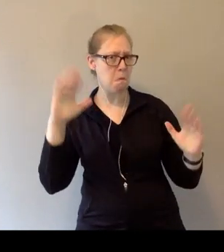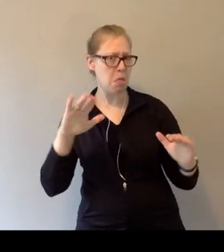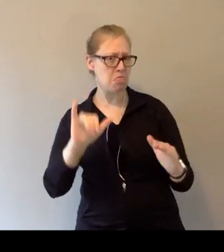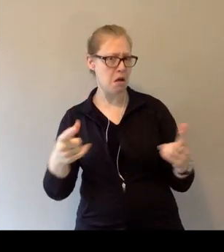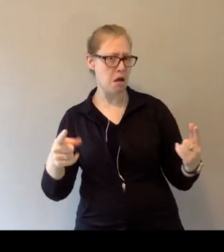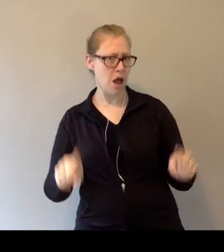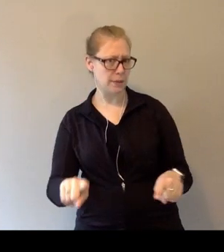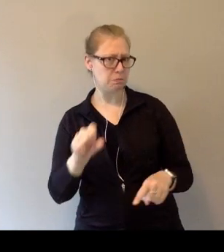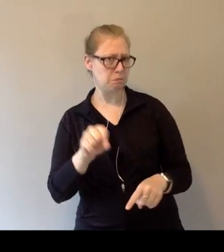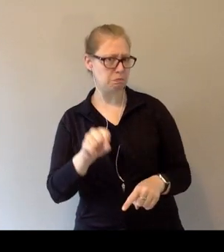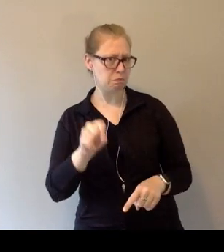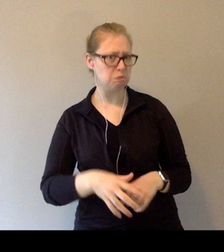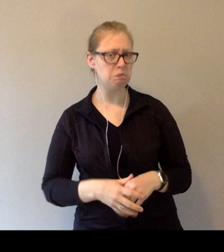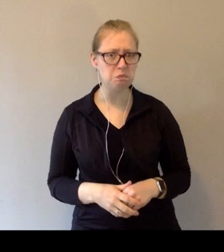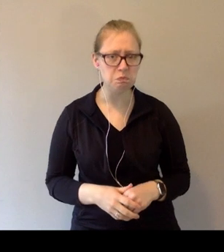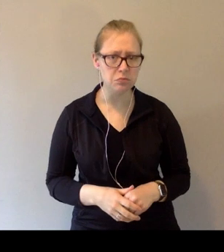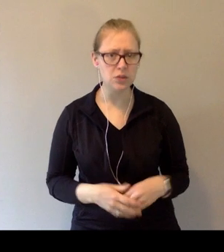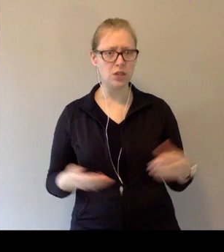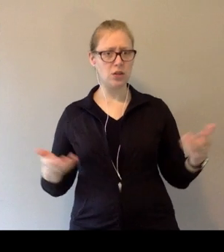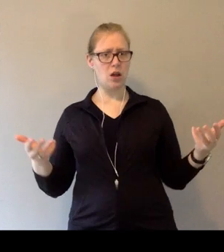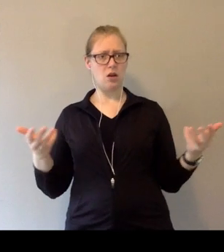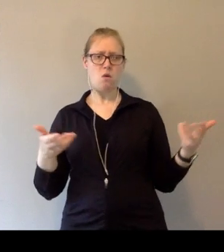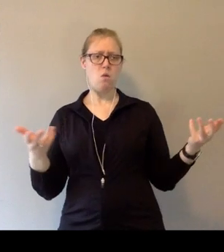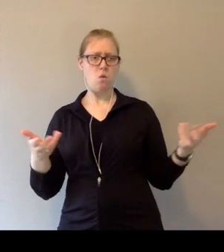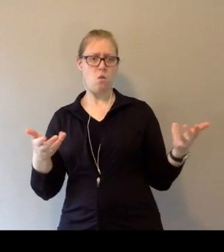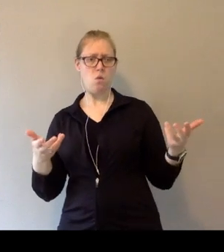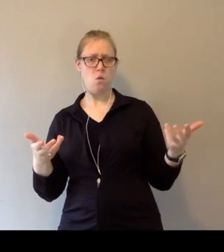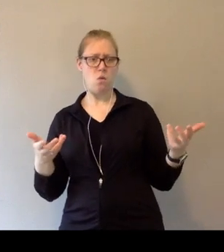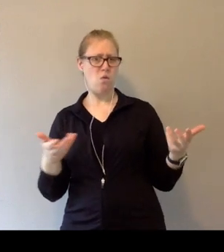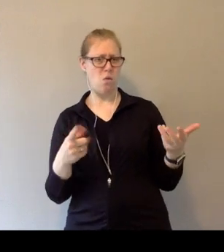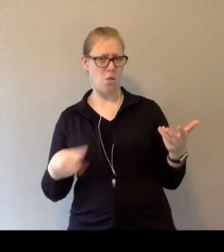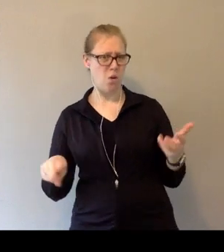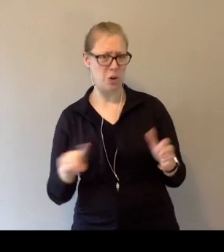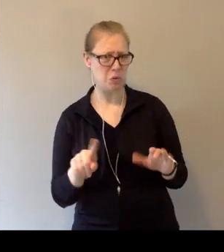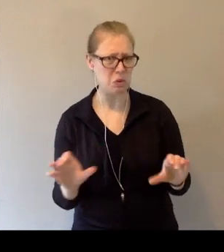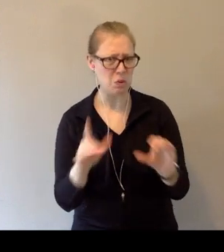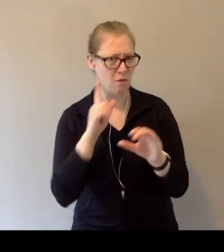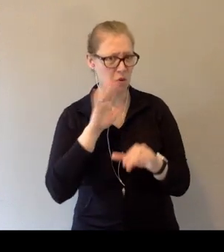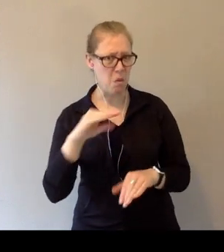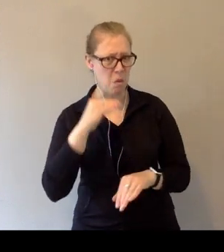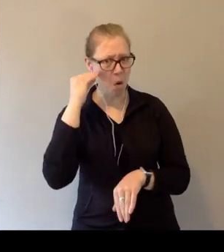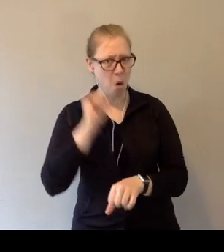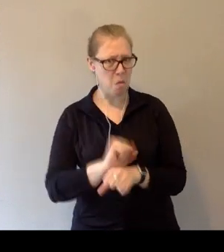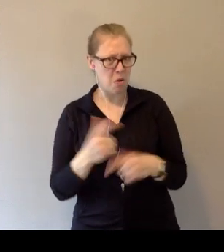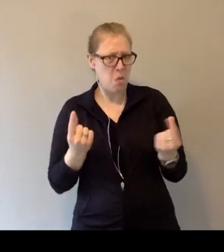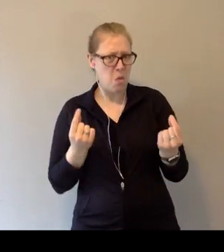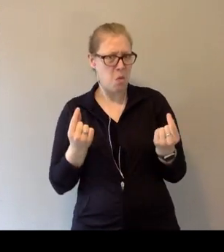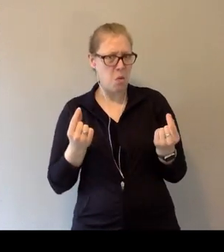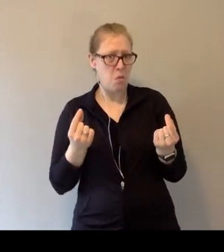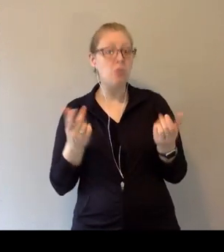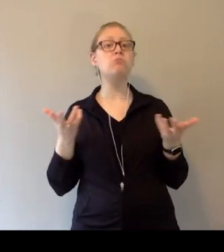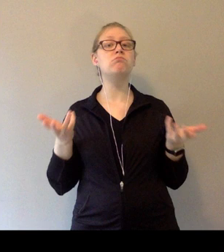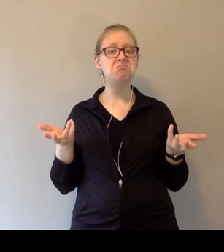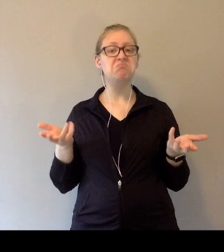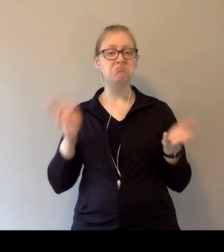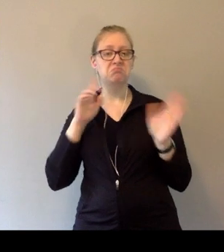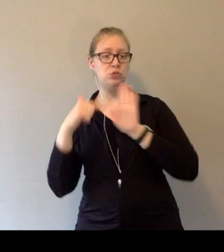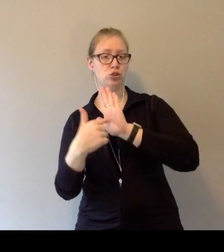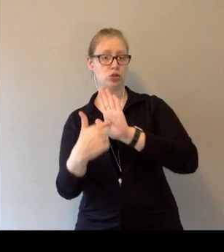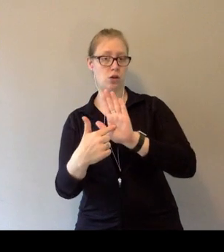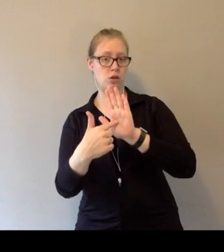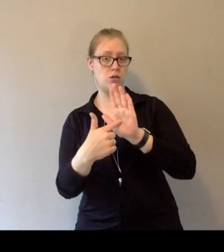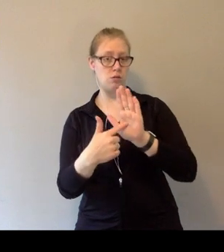90. So what are you going to be asked to do with, for your homework assignment? Well, you're going to be asked to find things